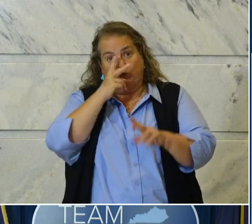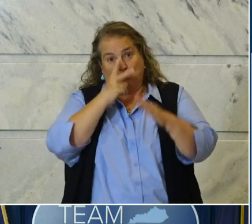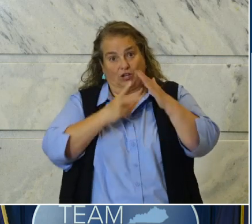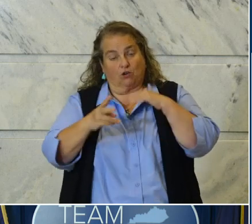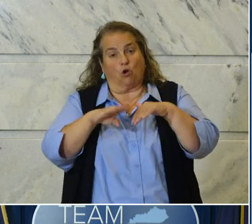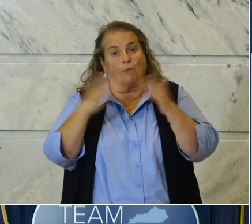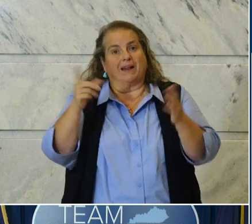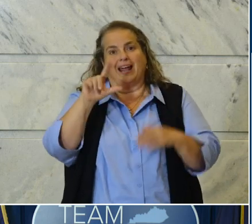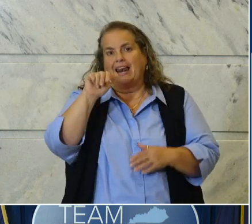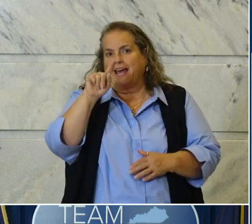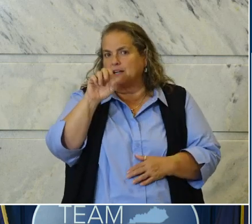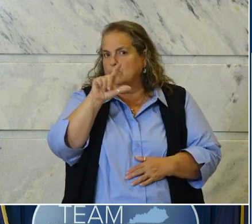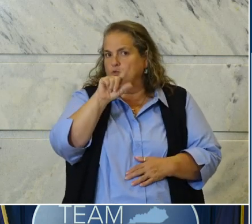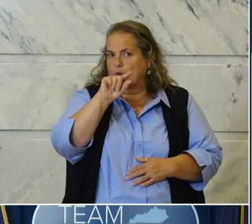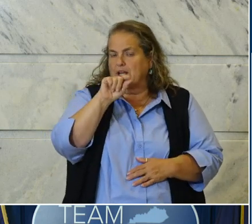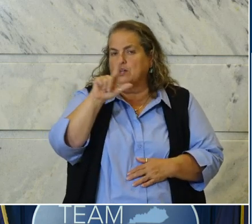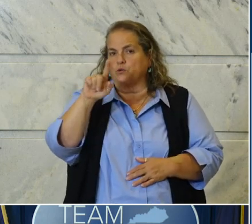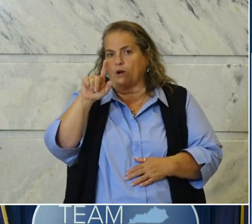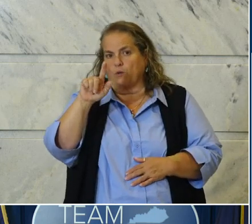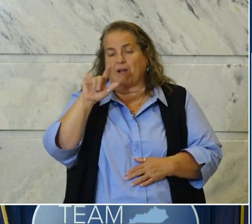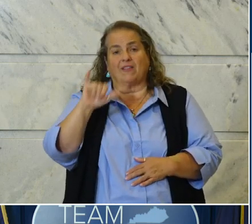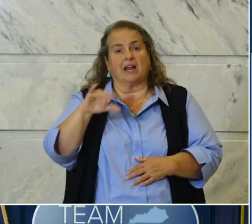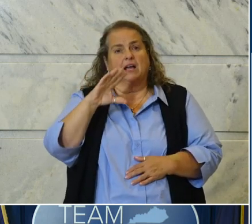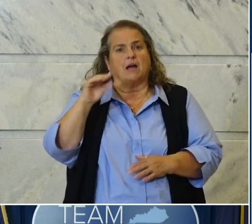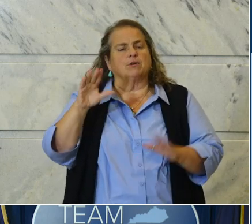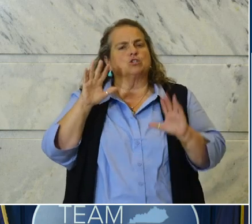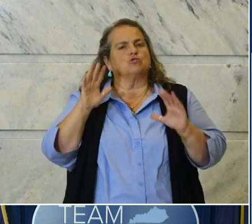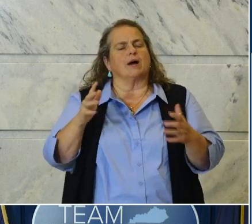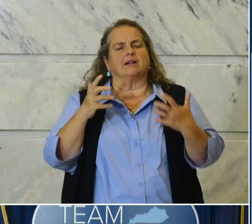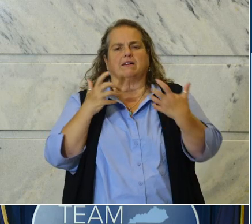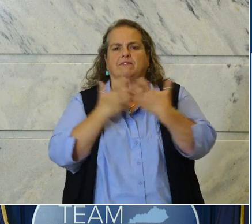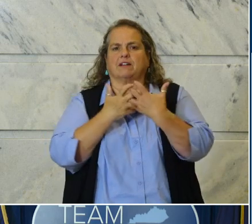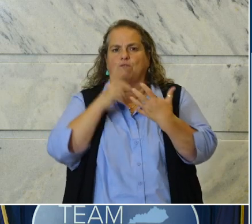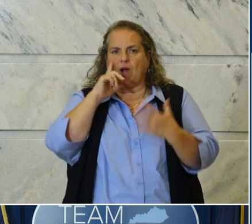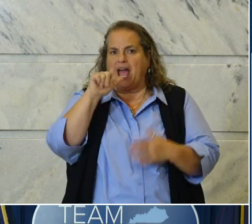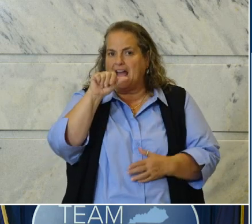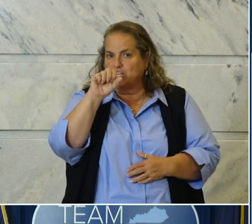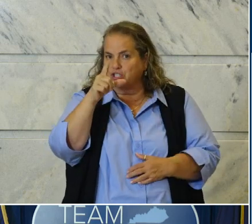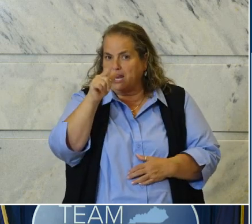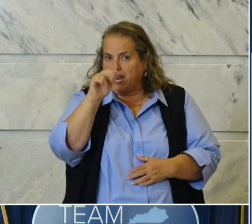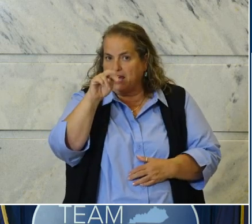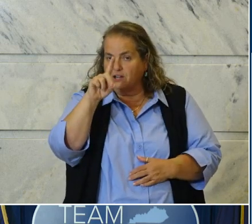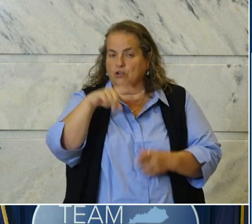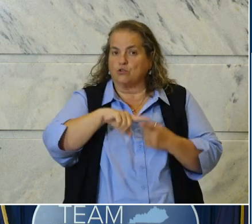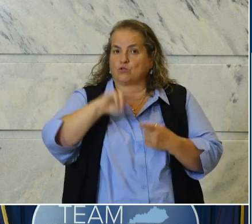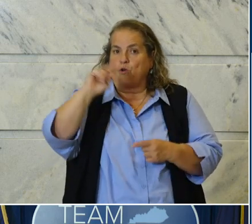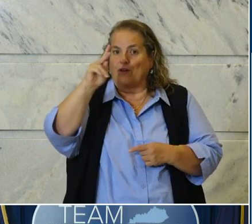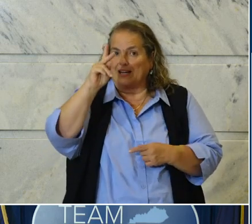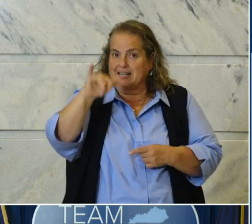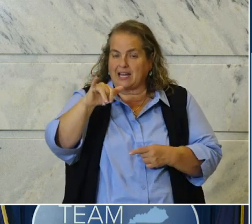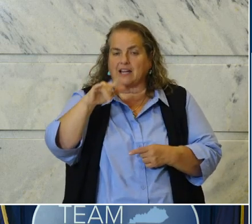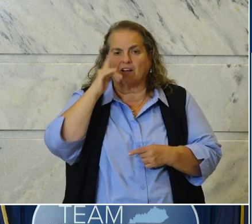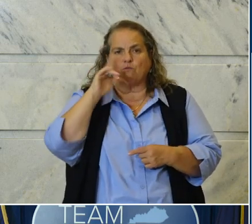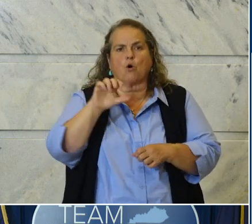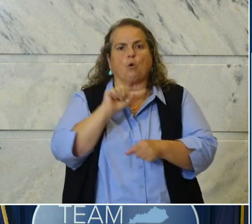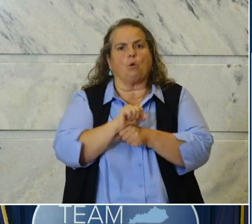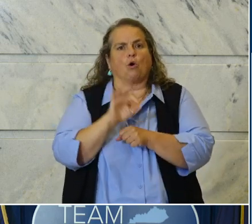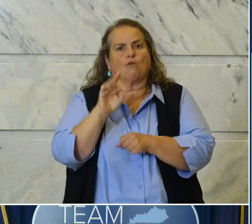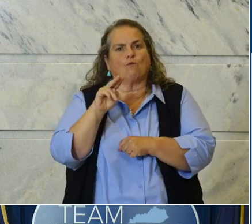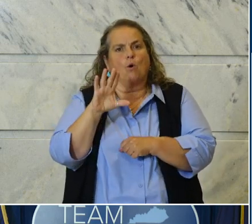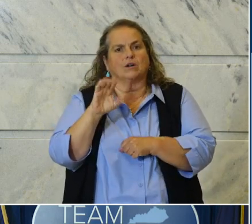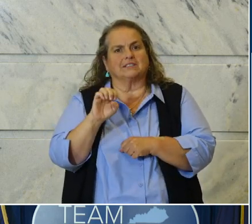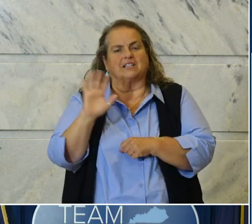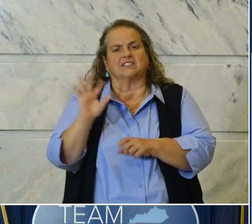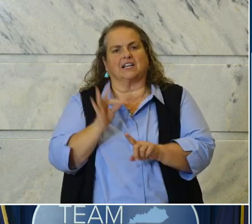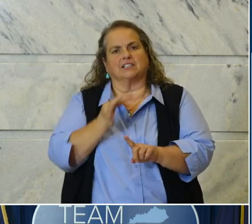late 2021, and this company is a great fit for Ashland and Northeast Kentucky, given the workforce expertise in the metals